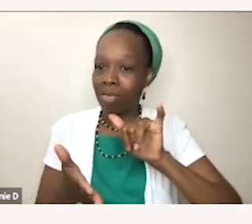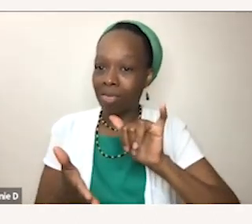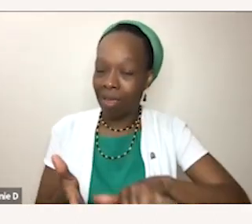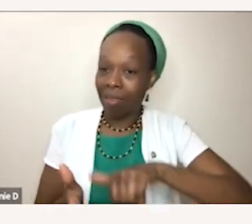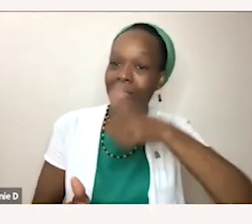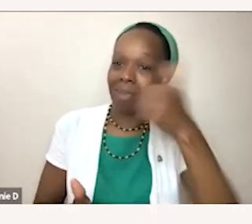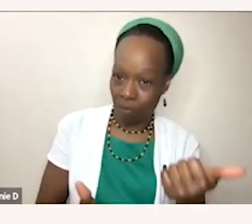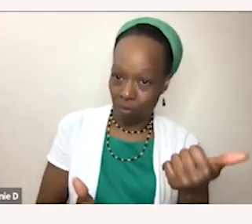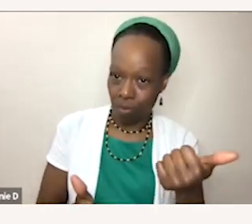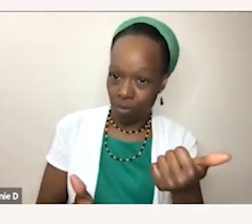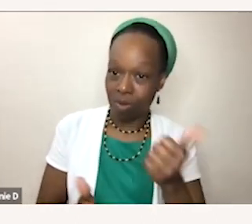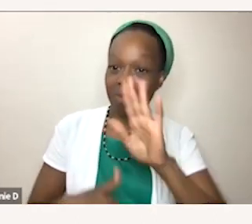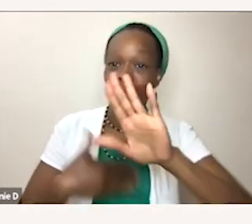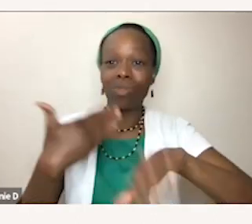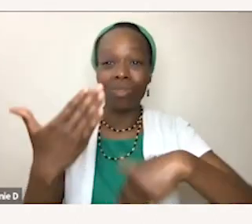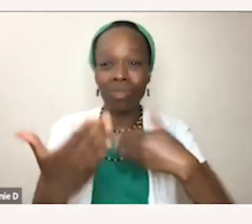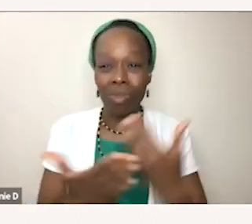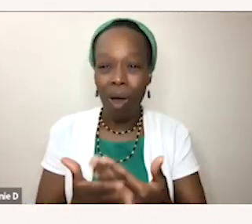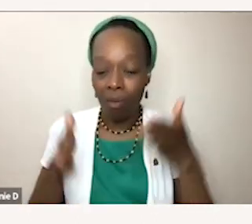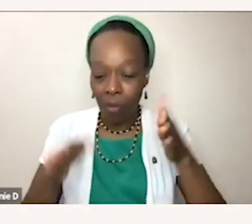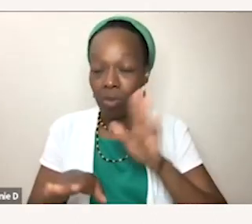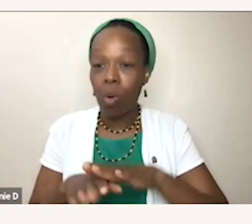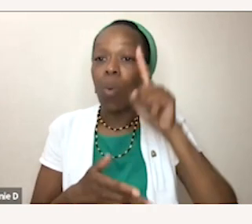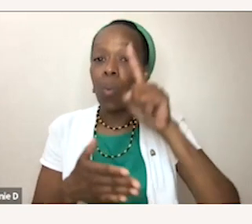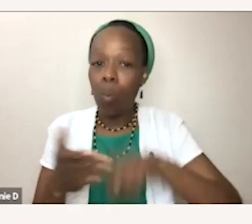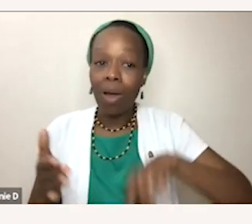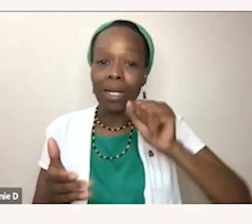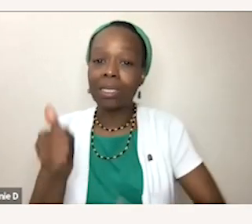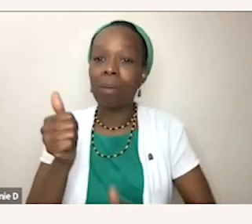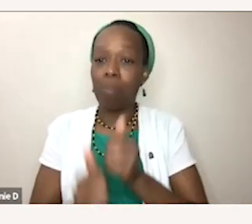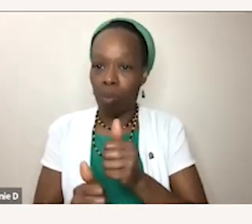most accessible to the individual student.